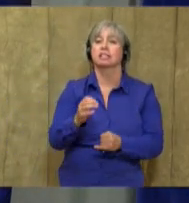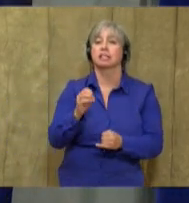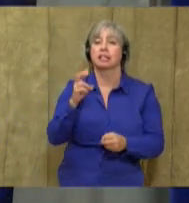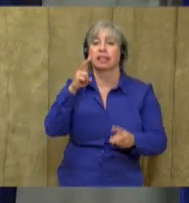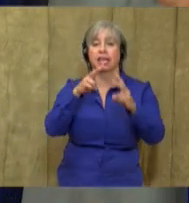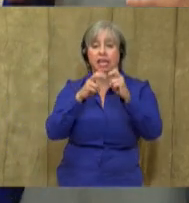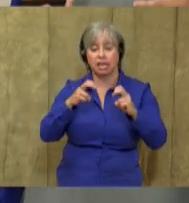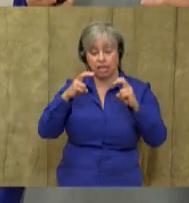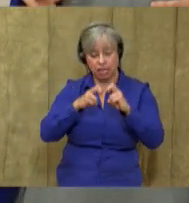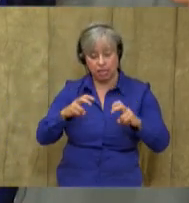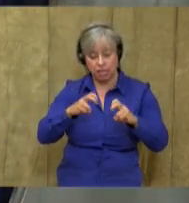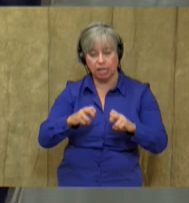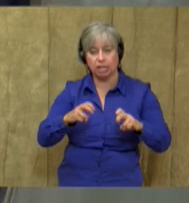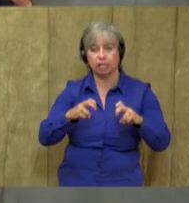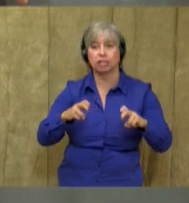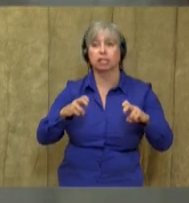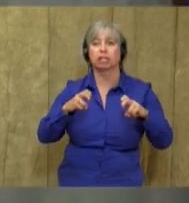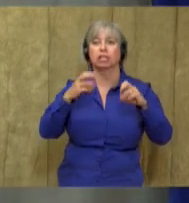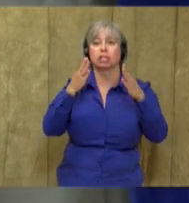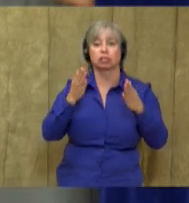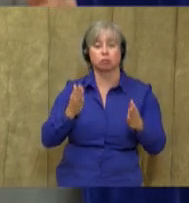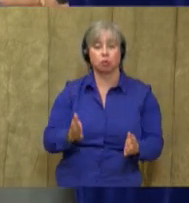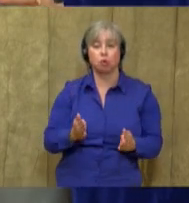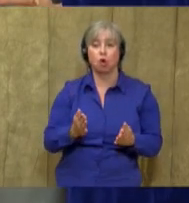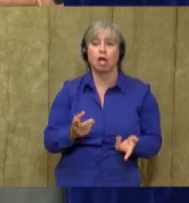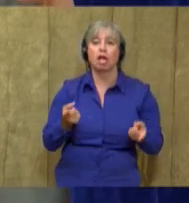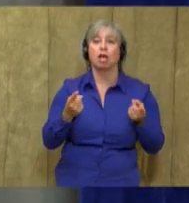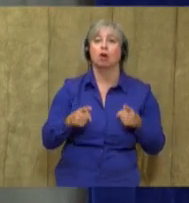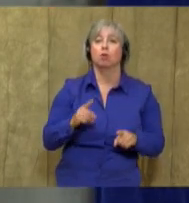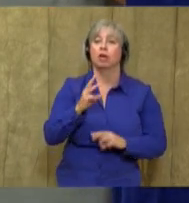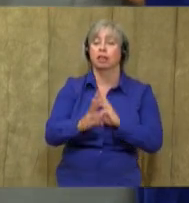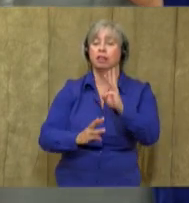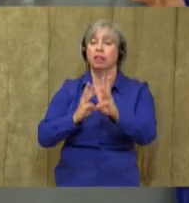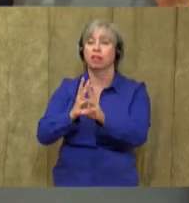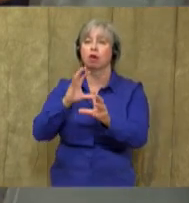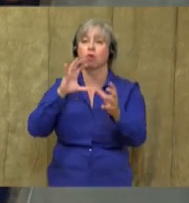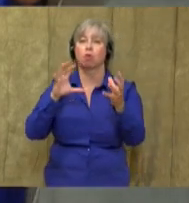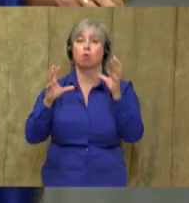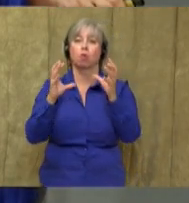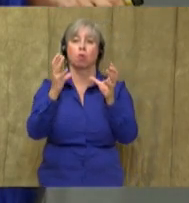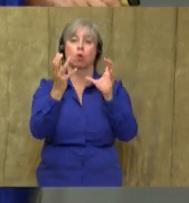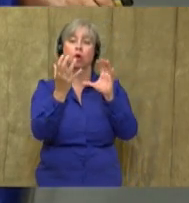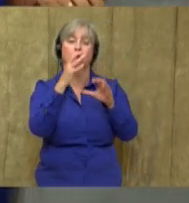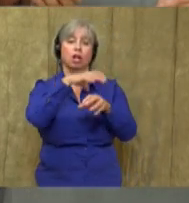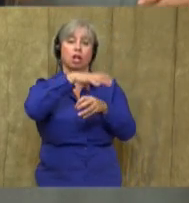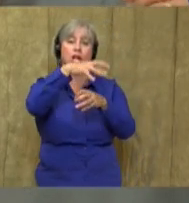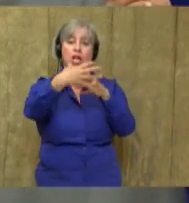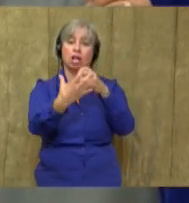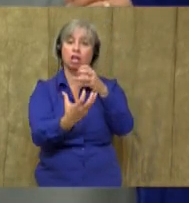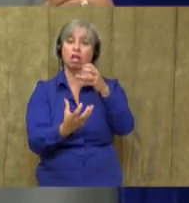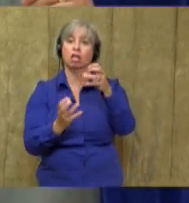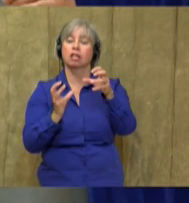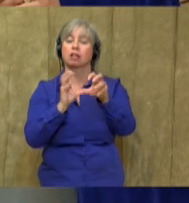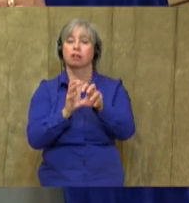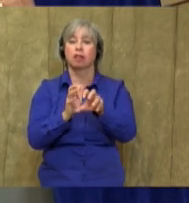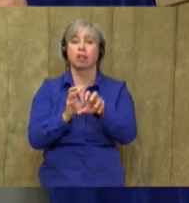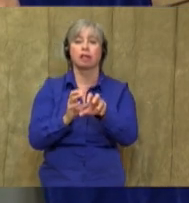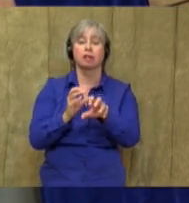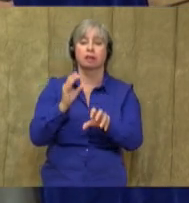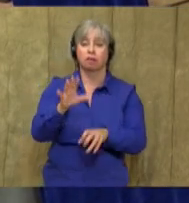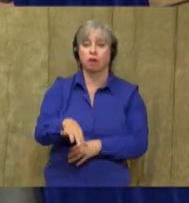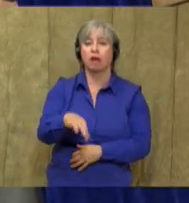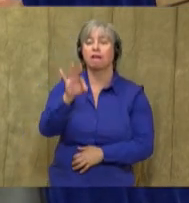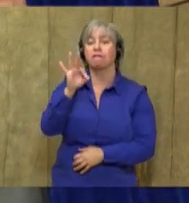This was the age of discovery. This was when the world was being discovered by the Europeans. Now, it's not saying that people weren't